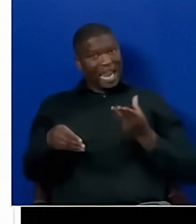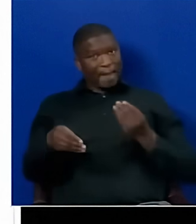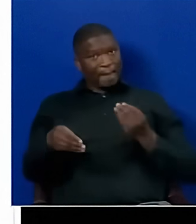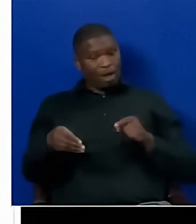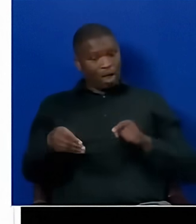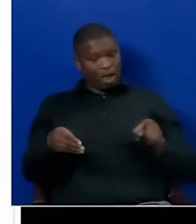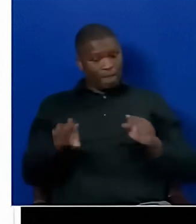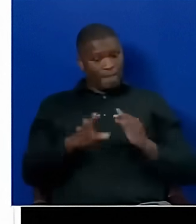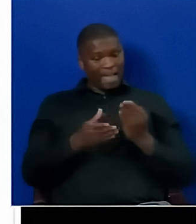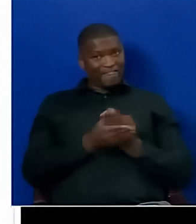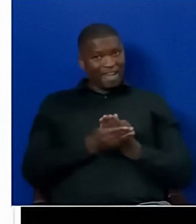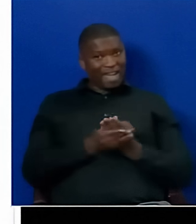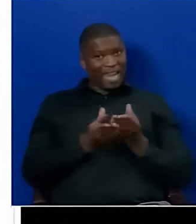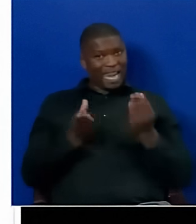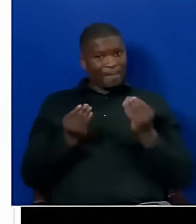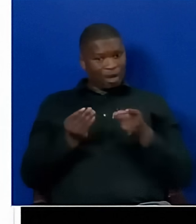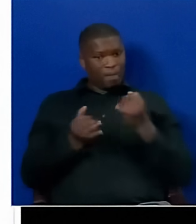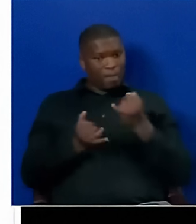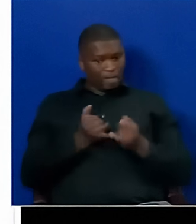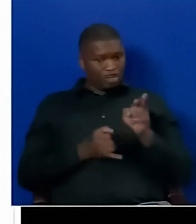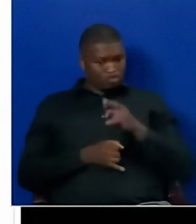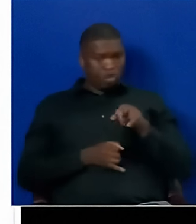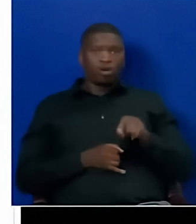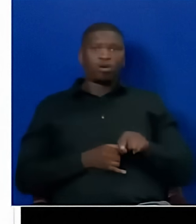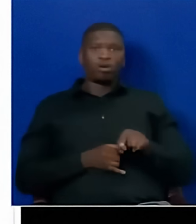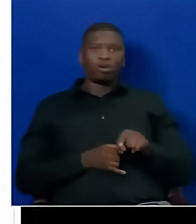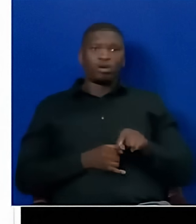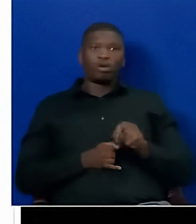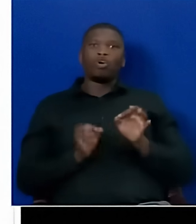number. The correct number is 149.